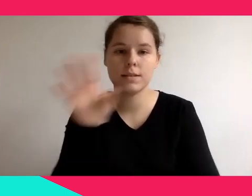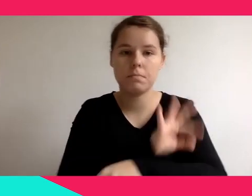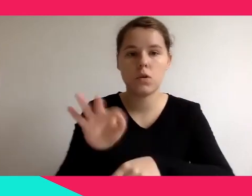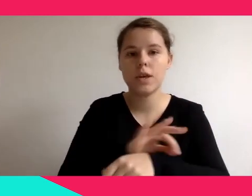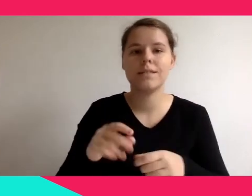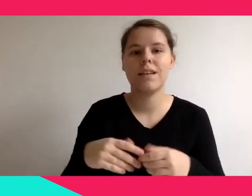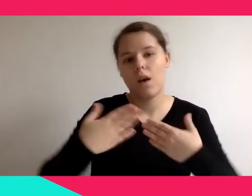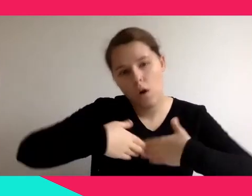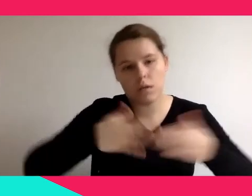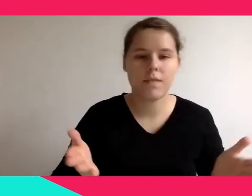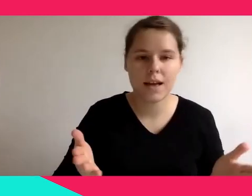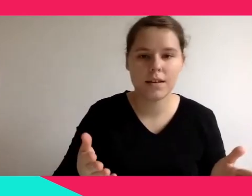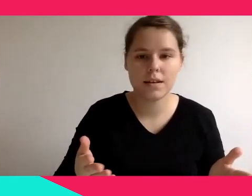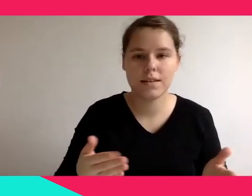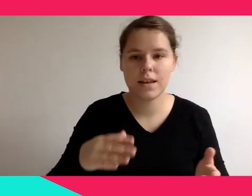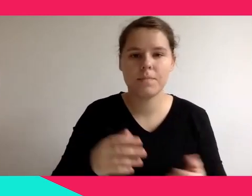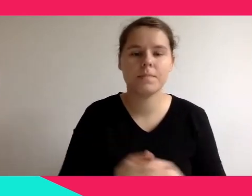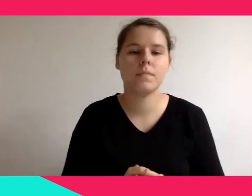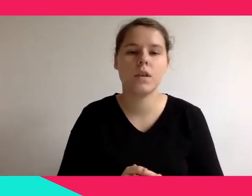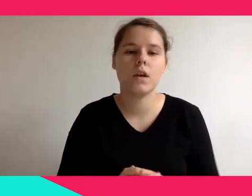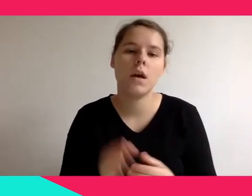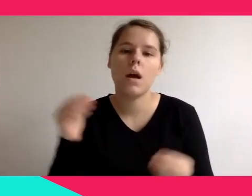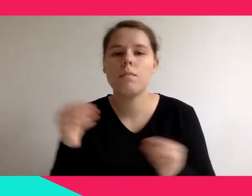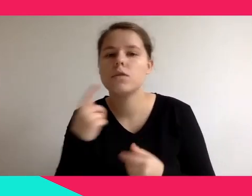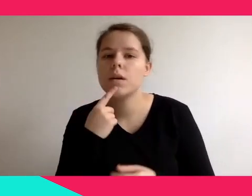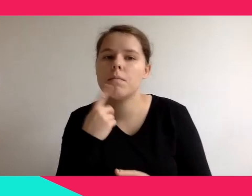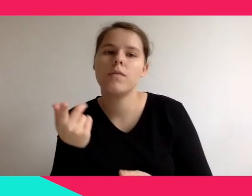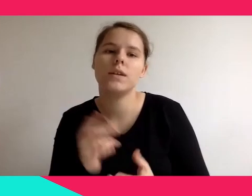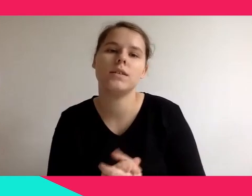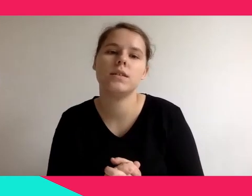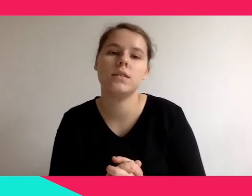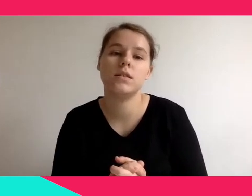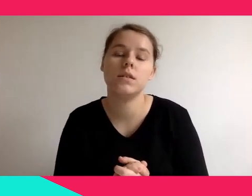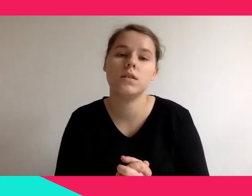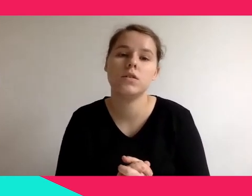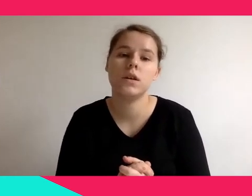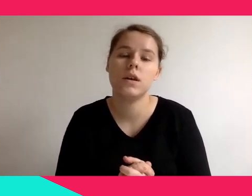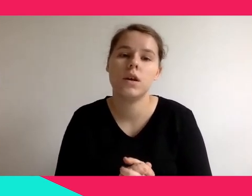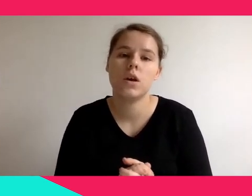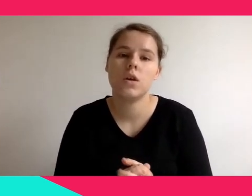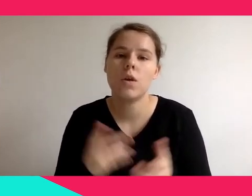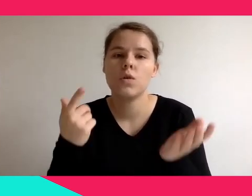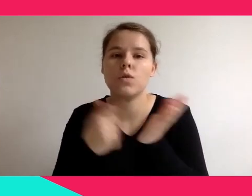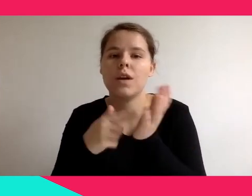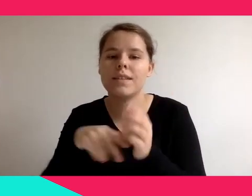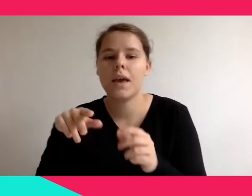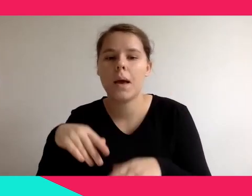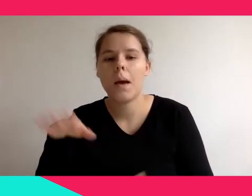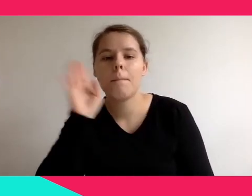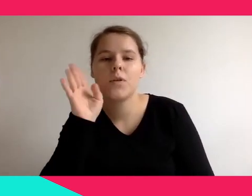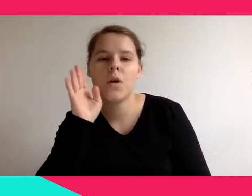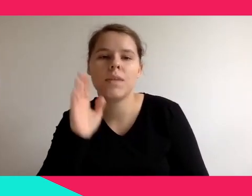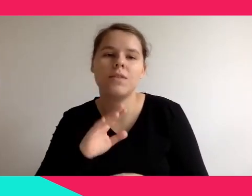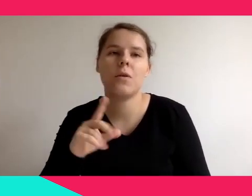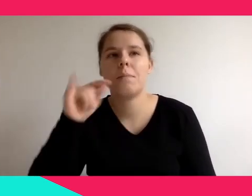images. Rijksstudio is a bit like Pinterest. So people can search the Rijksmuseum collection